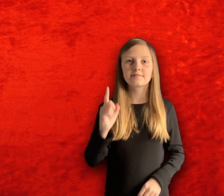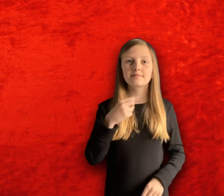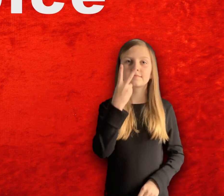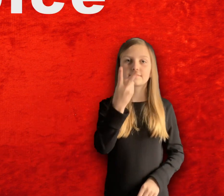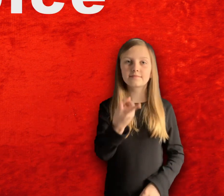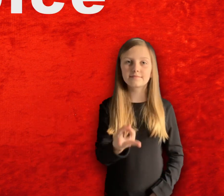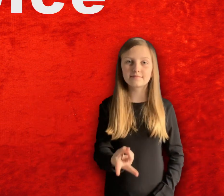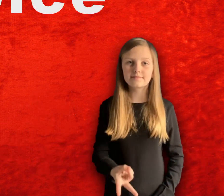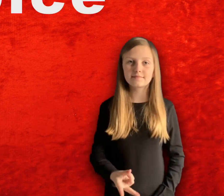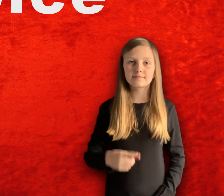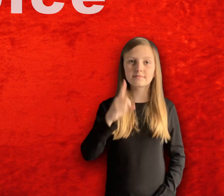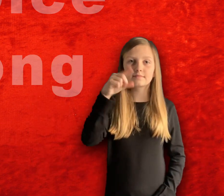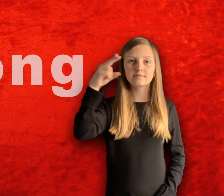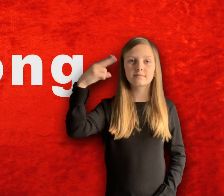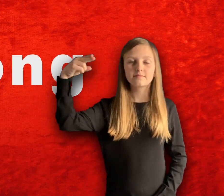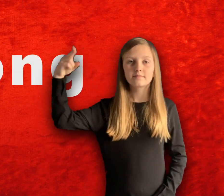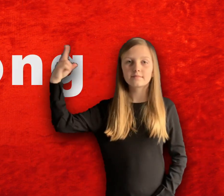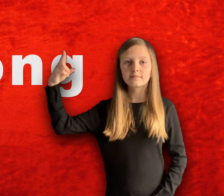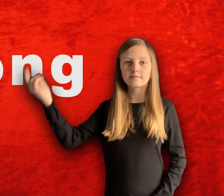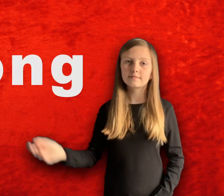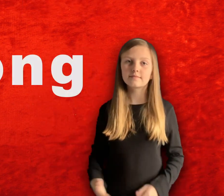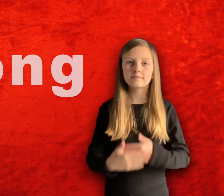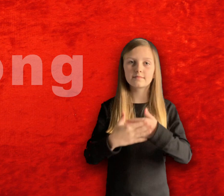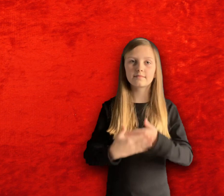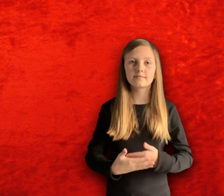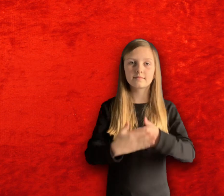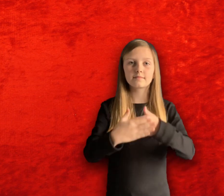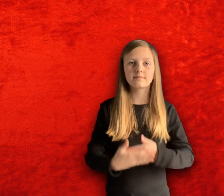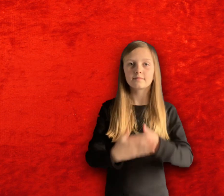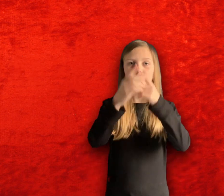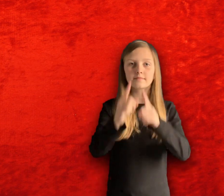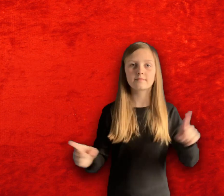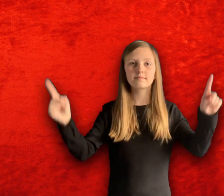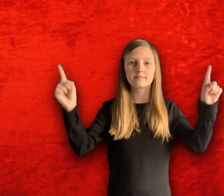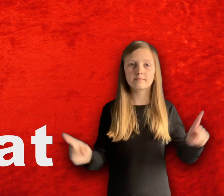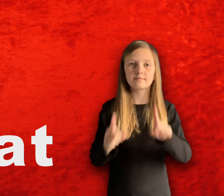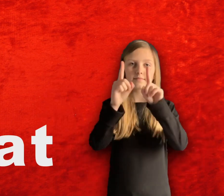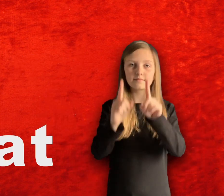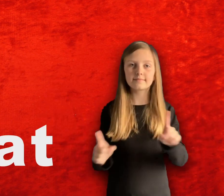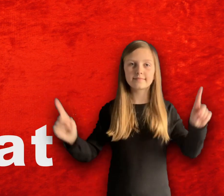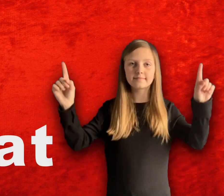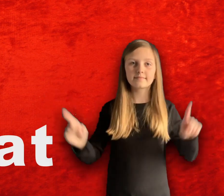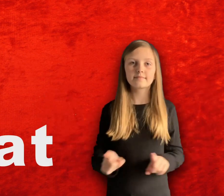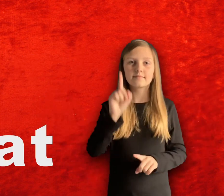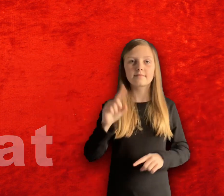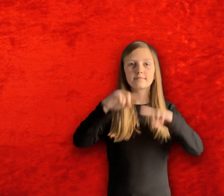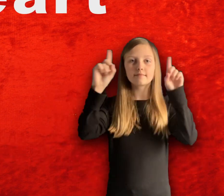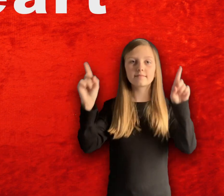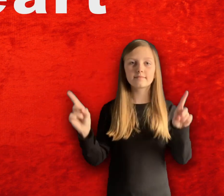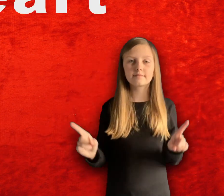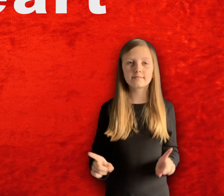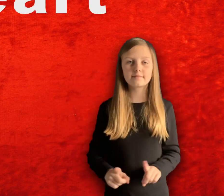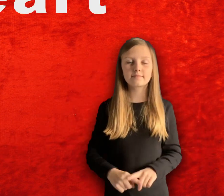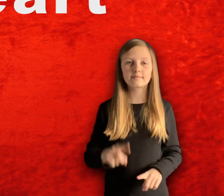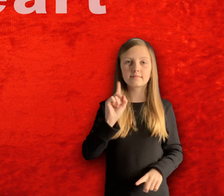One voice, one song, together we all feel the beat One